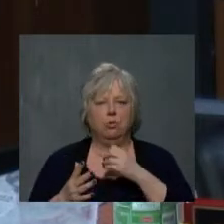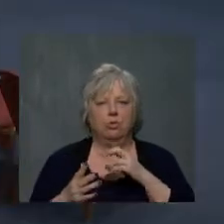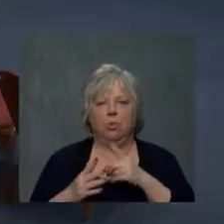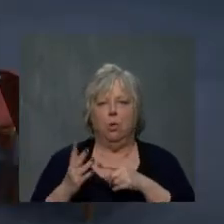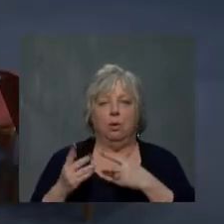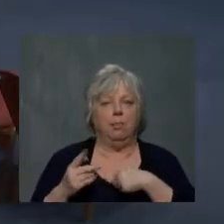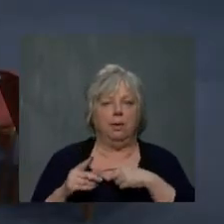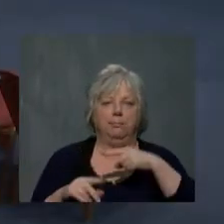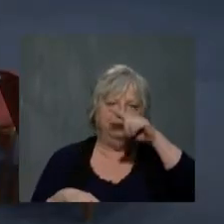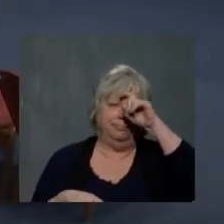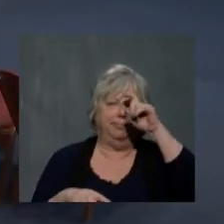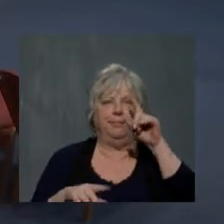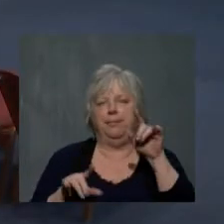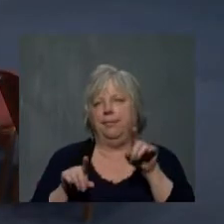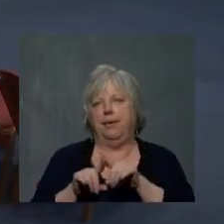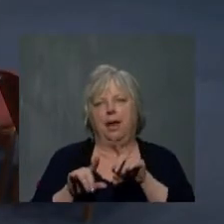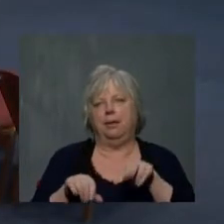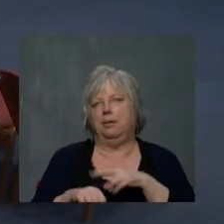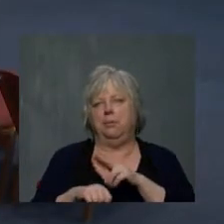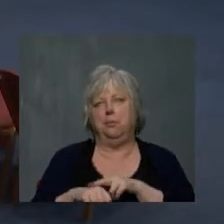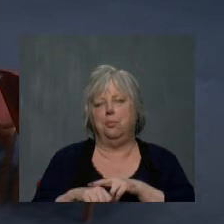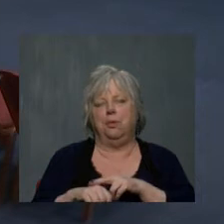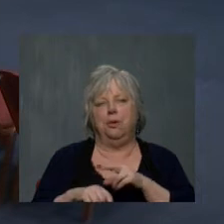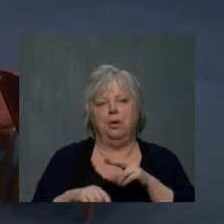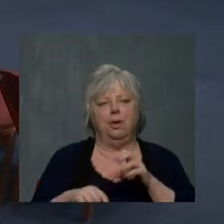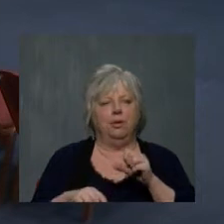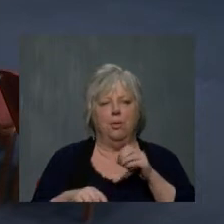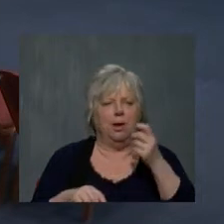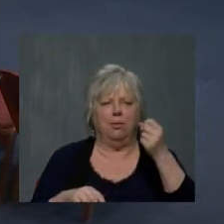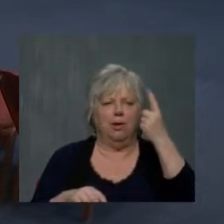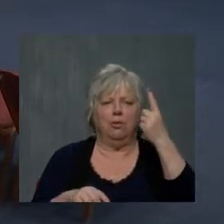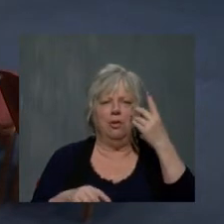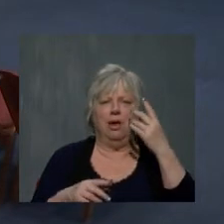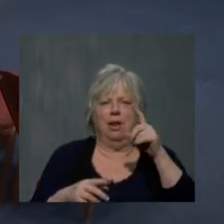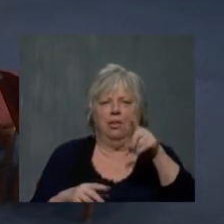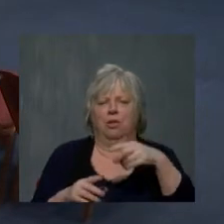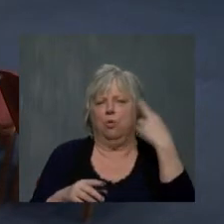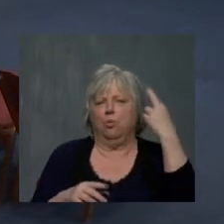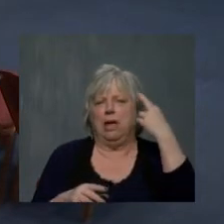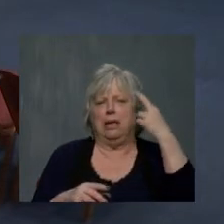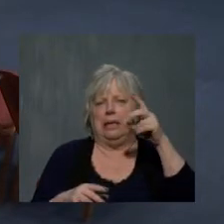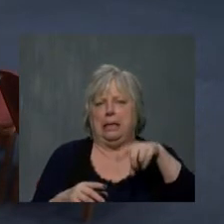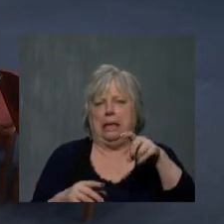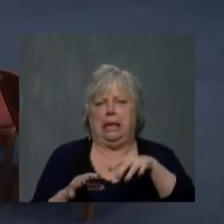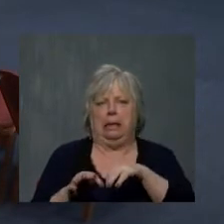usual. So, ma'am, I'm not sure I understand the necessity for